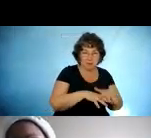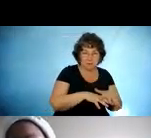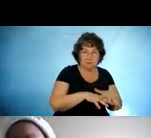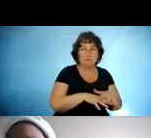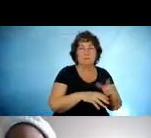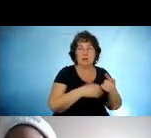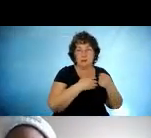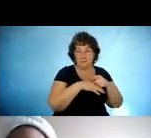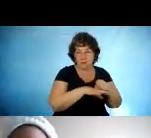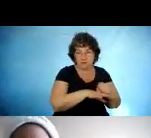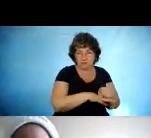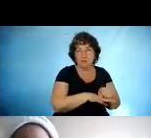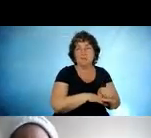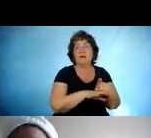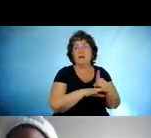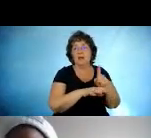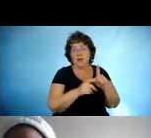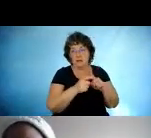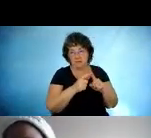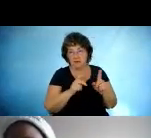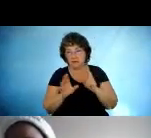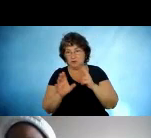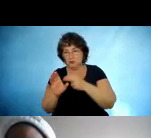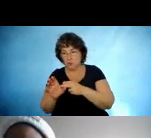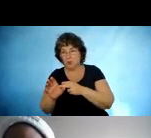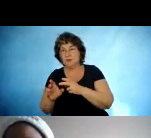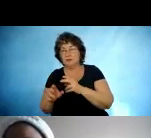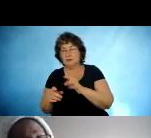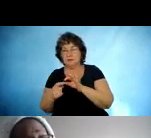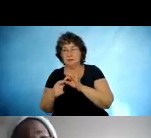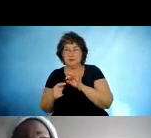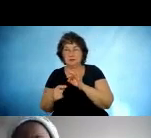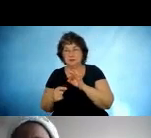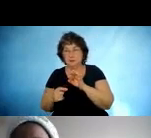I did have one there was one class where I did